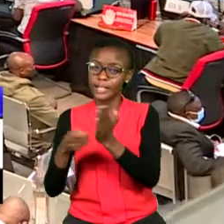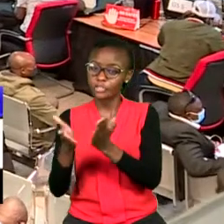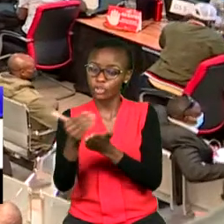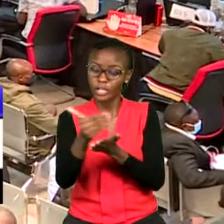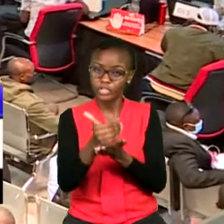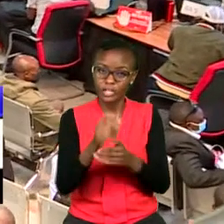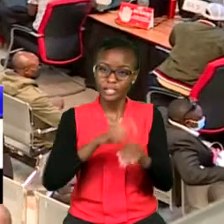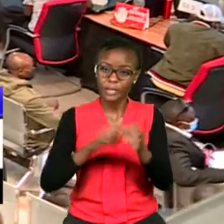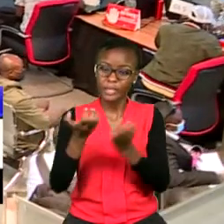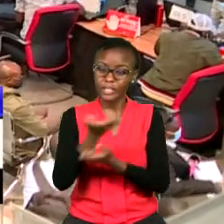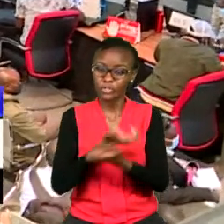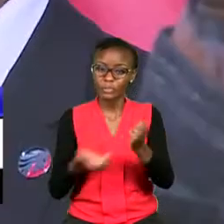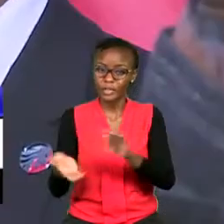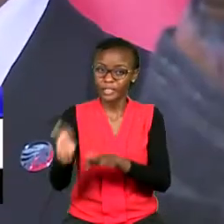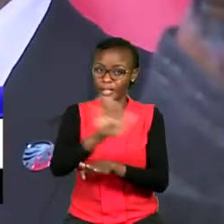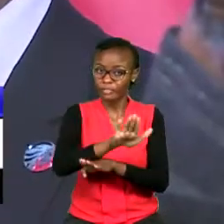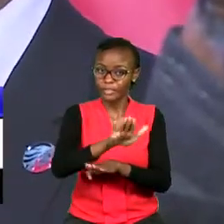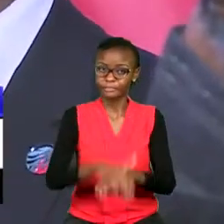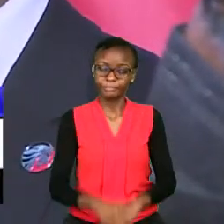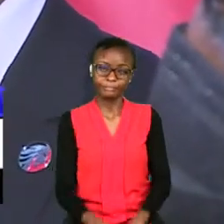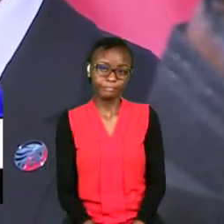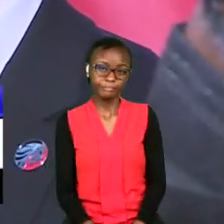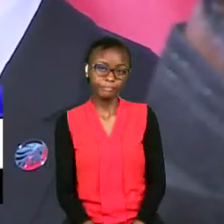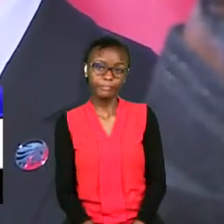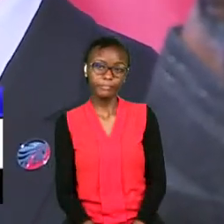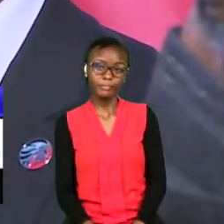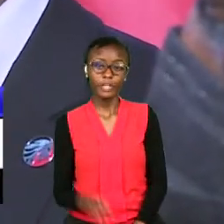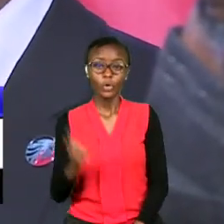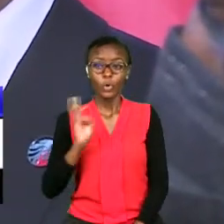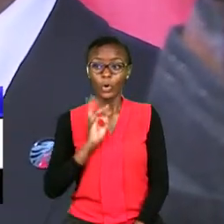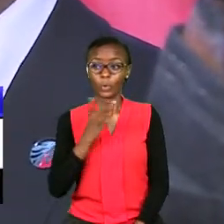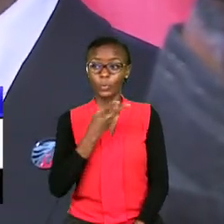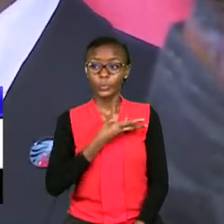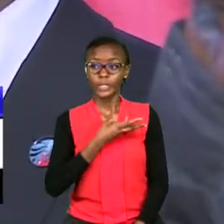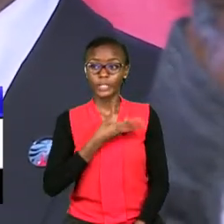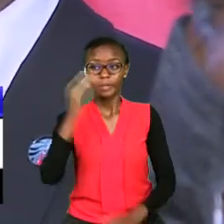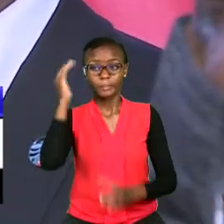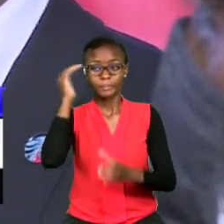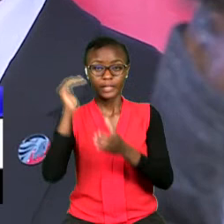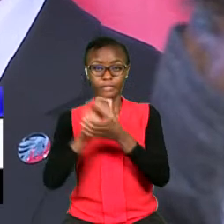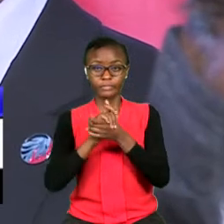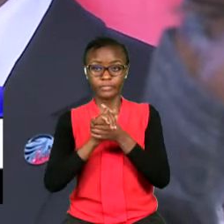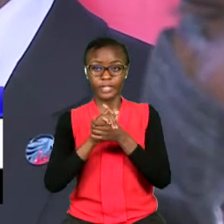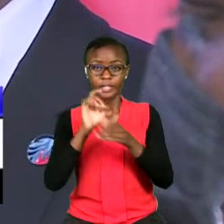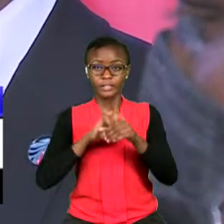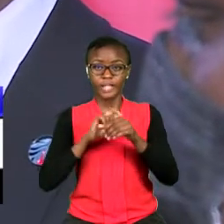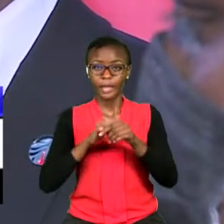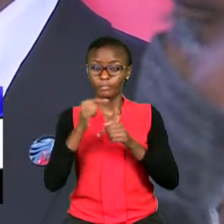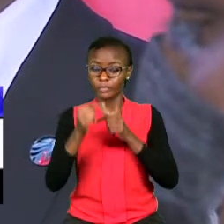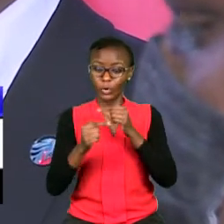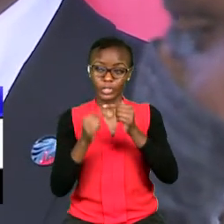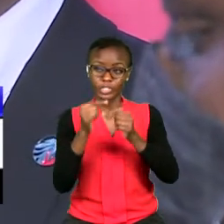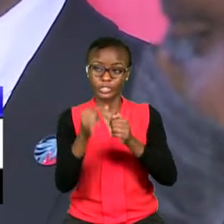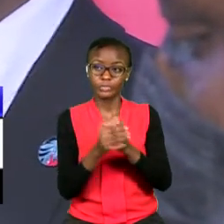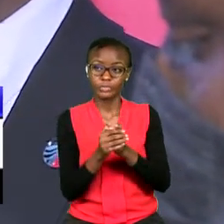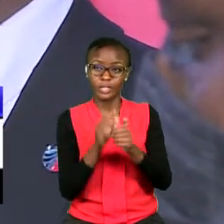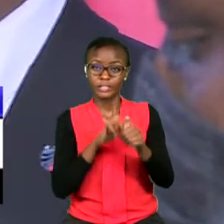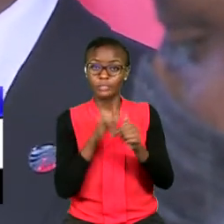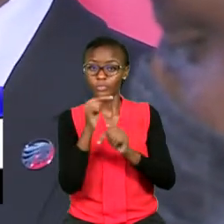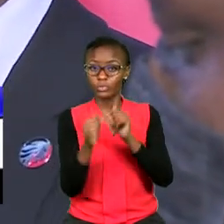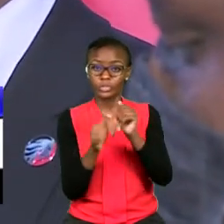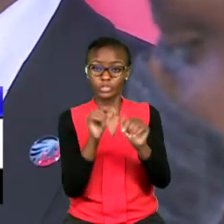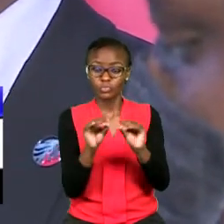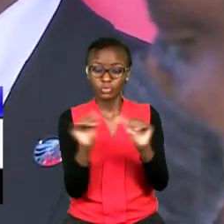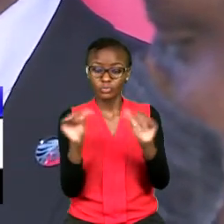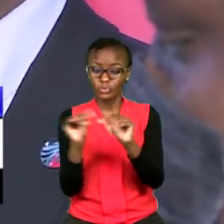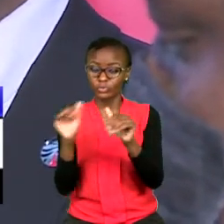economy continues to recover. But we believe that even as we continue facing these